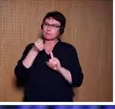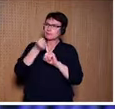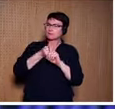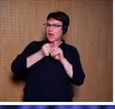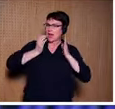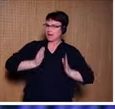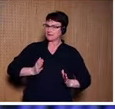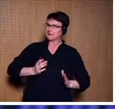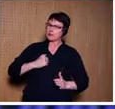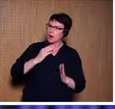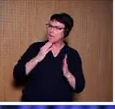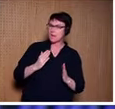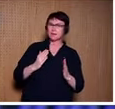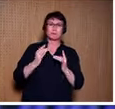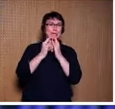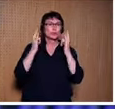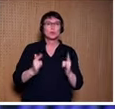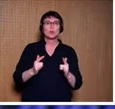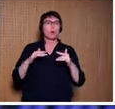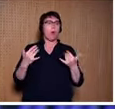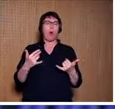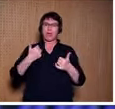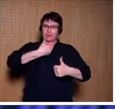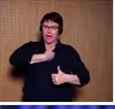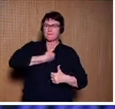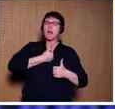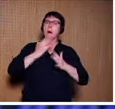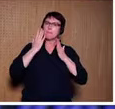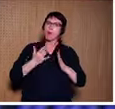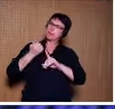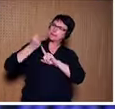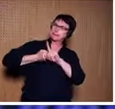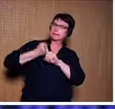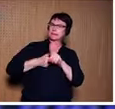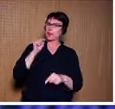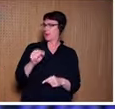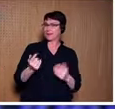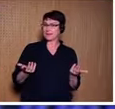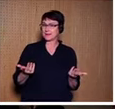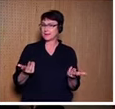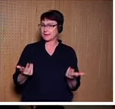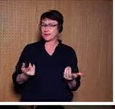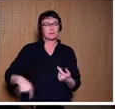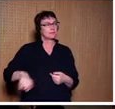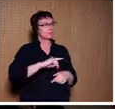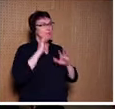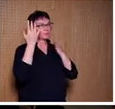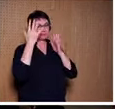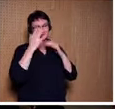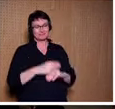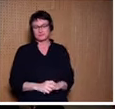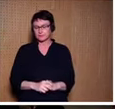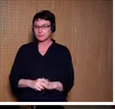in institutions and outside to address this. All right. Thank you so much, Lopa. Primacy and universality